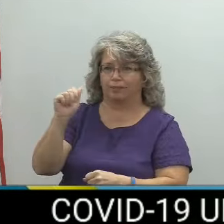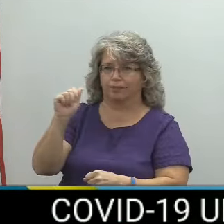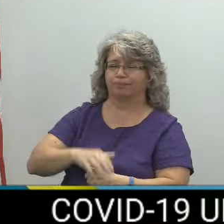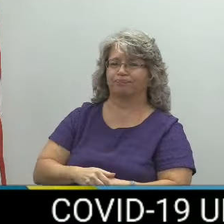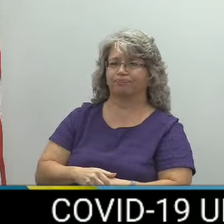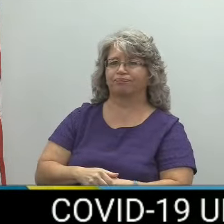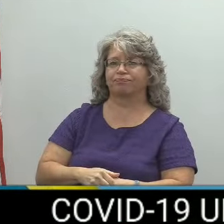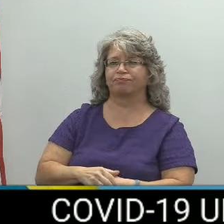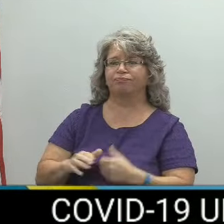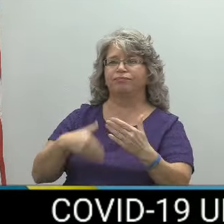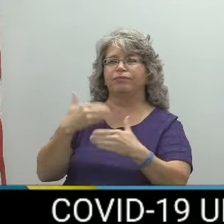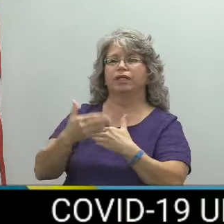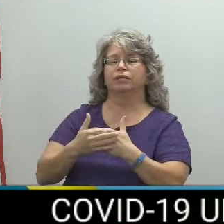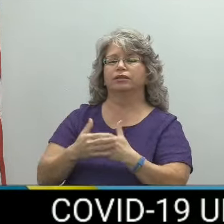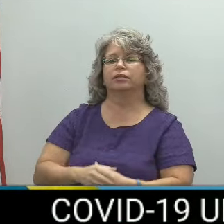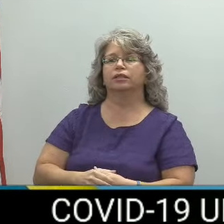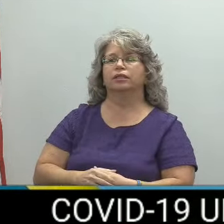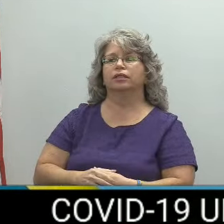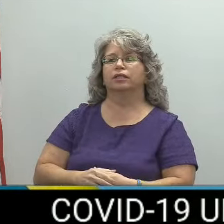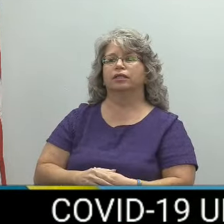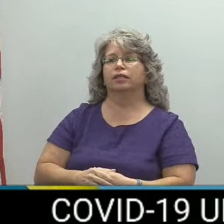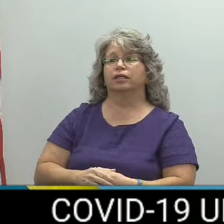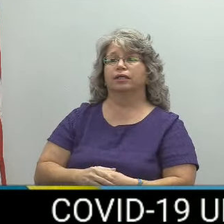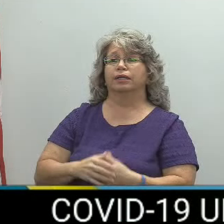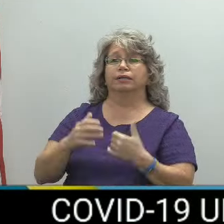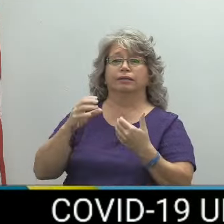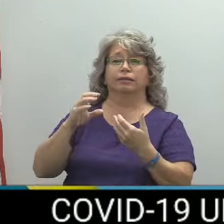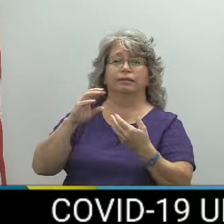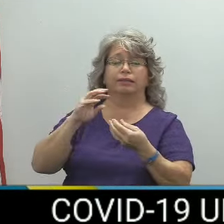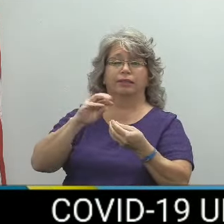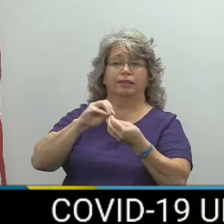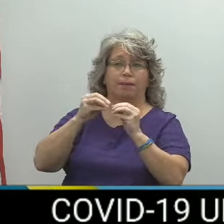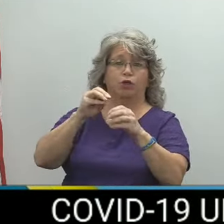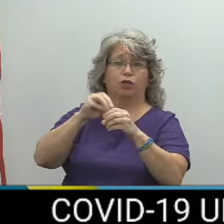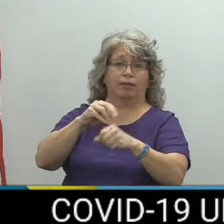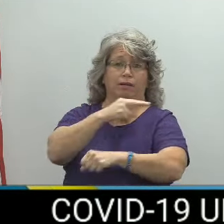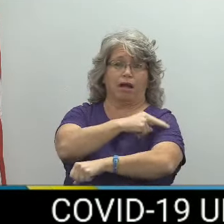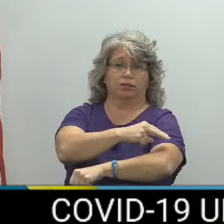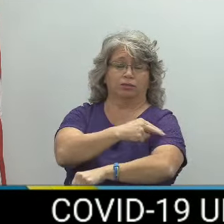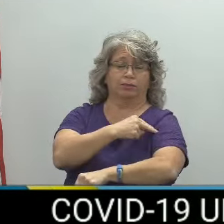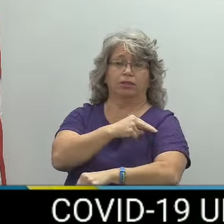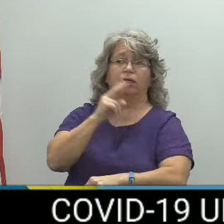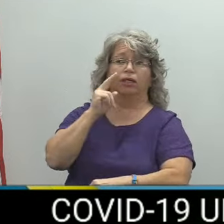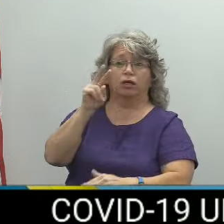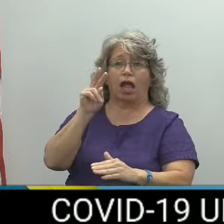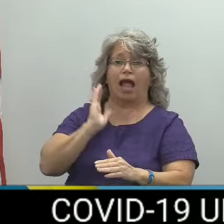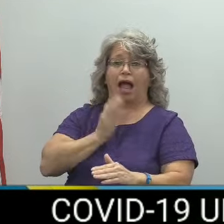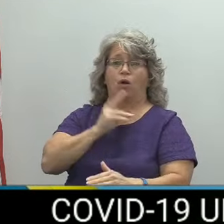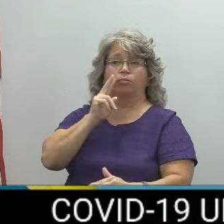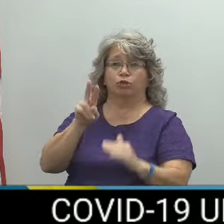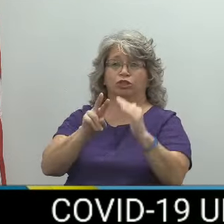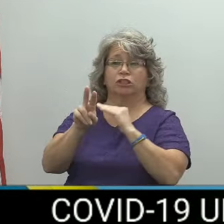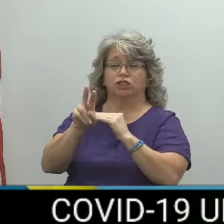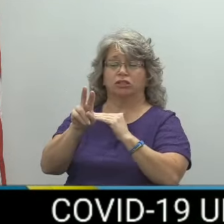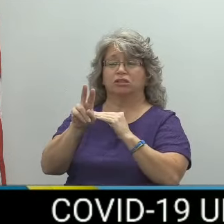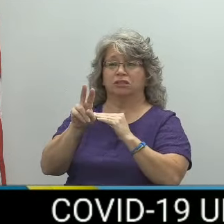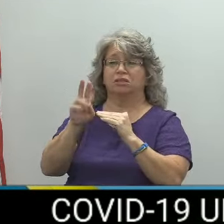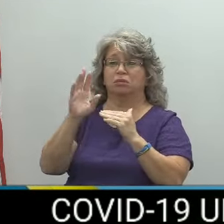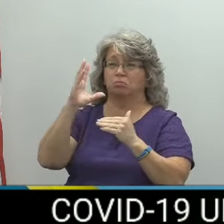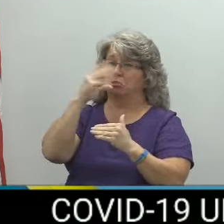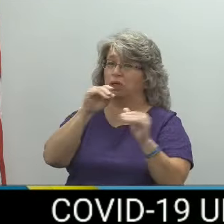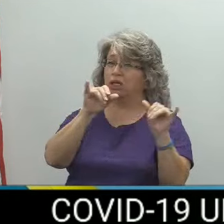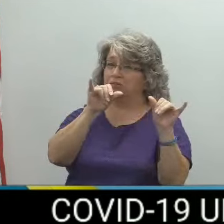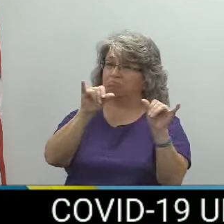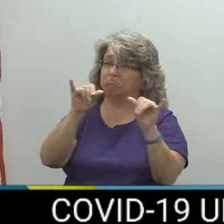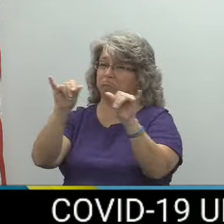slide. In terms of inpatients, again, the projection is holding up very well. We haven't changed anything to the projections.